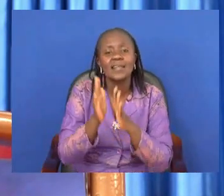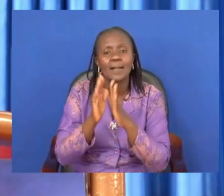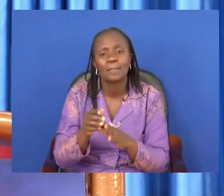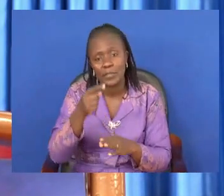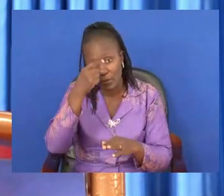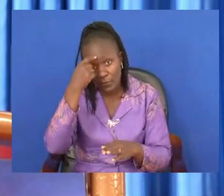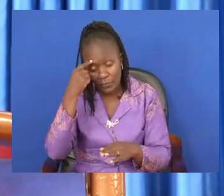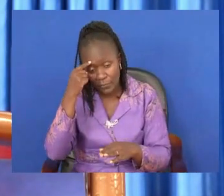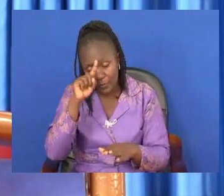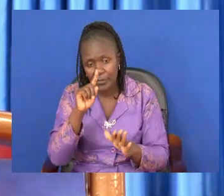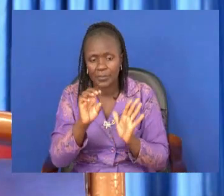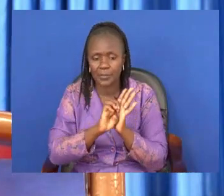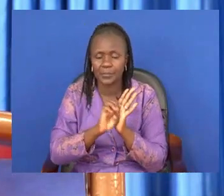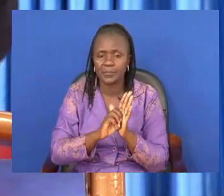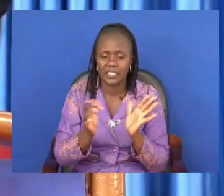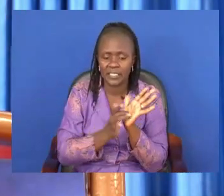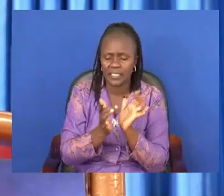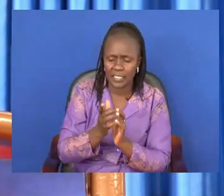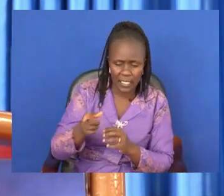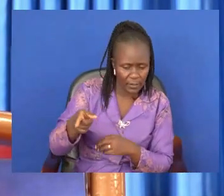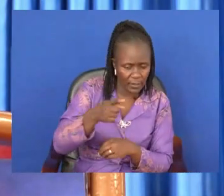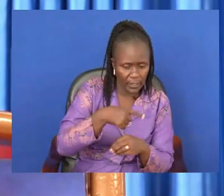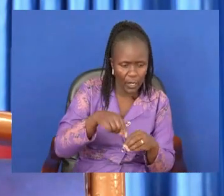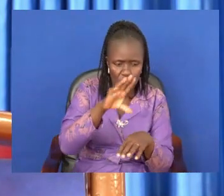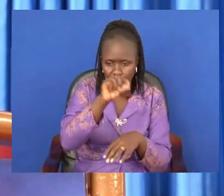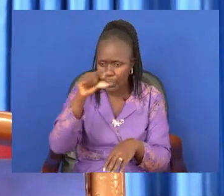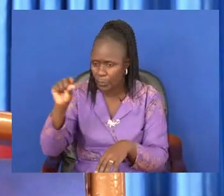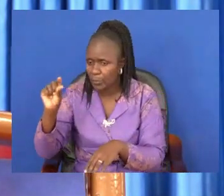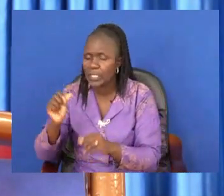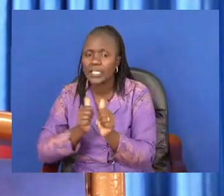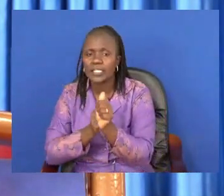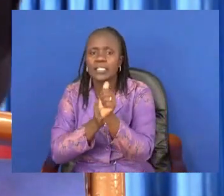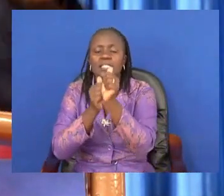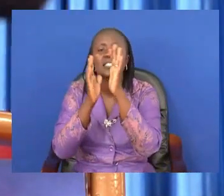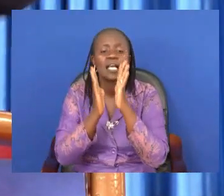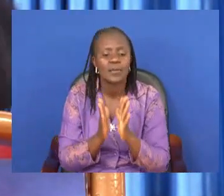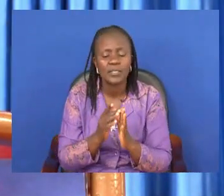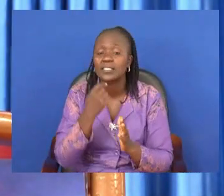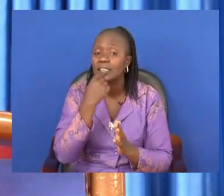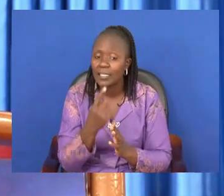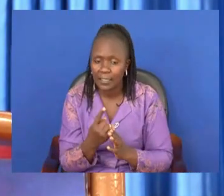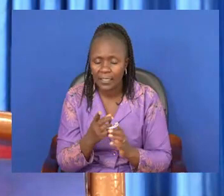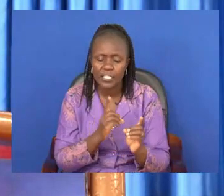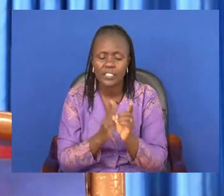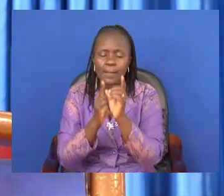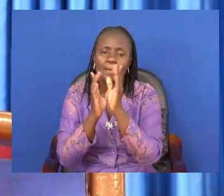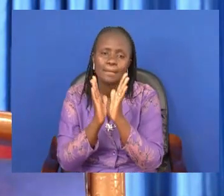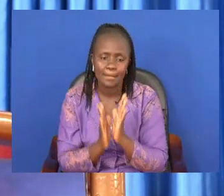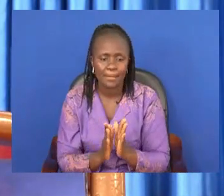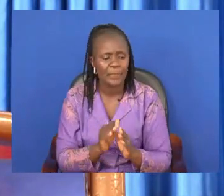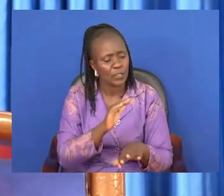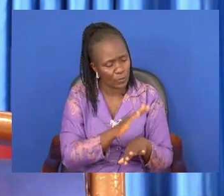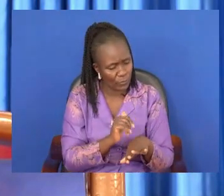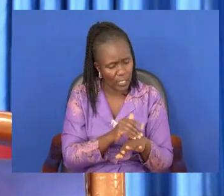For example, when Jesus was going around getting disciples, he used to tell them, follow me. And when he says, follow me,